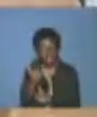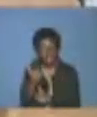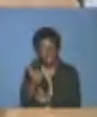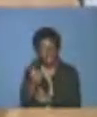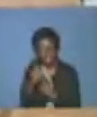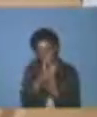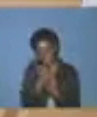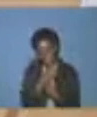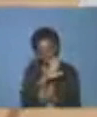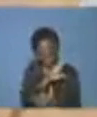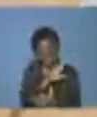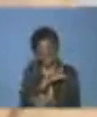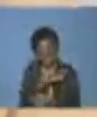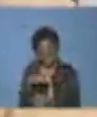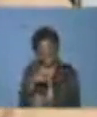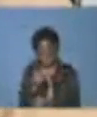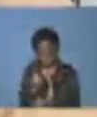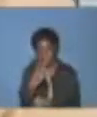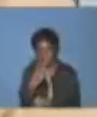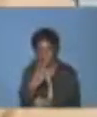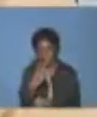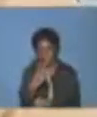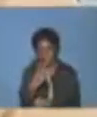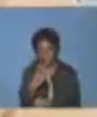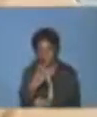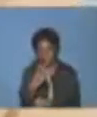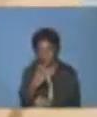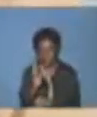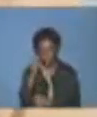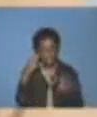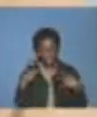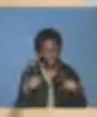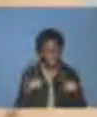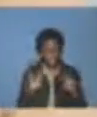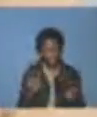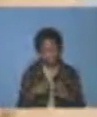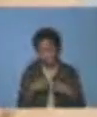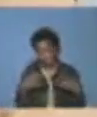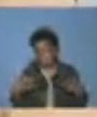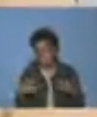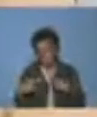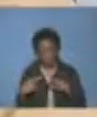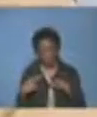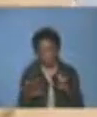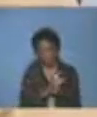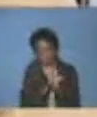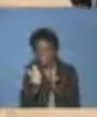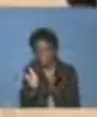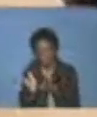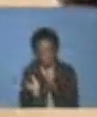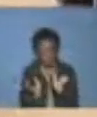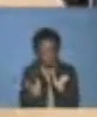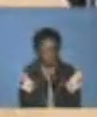So between the hours of 5 and 12, we will have major road diversions and closures